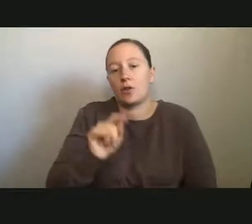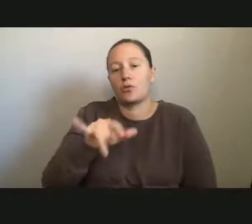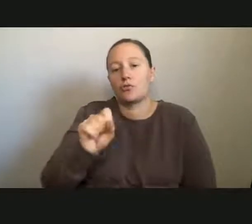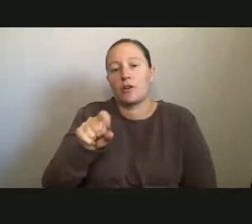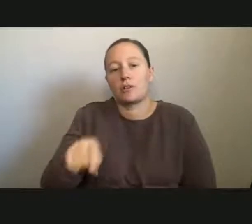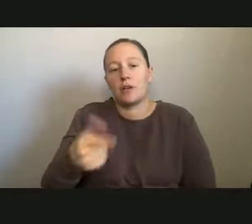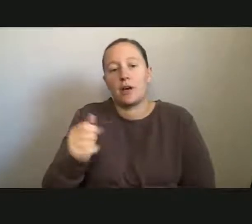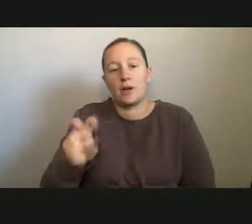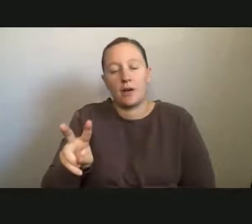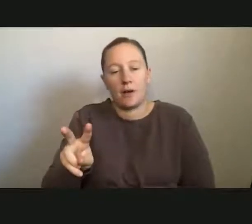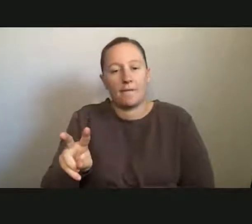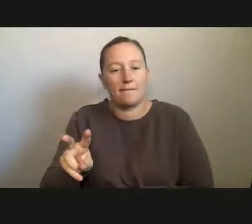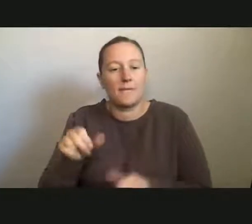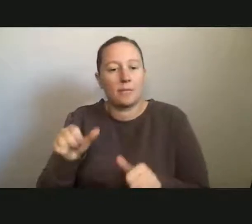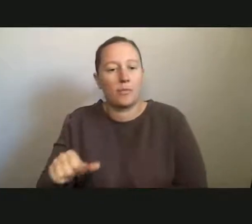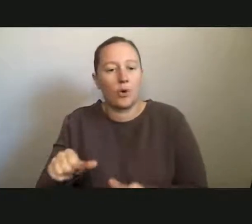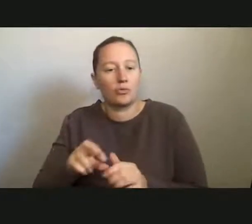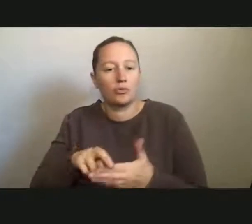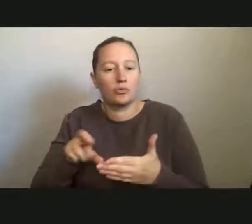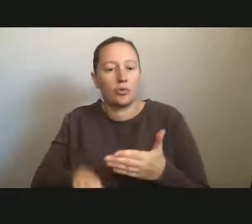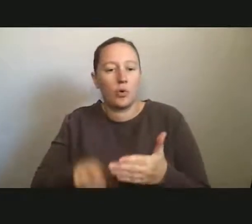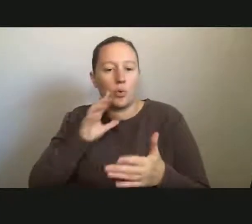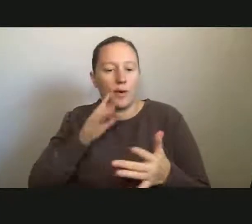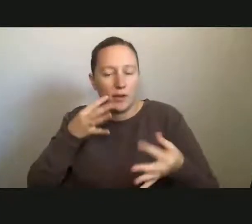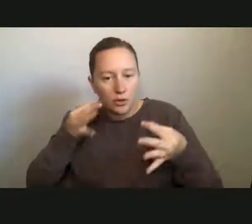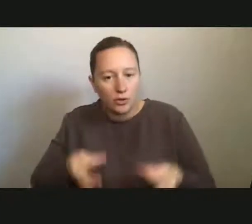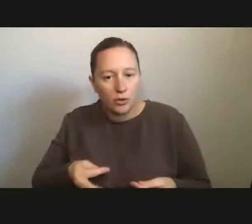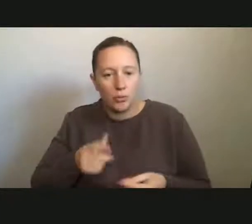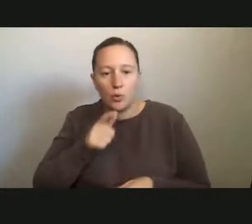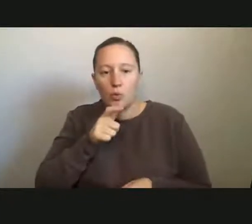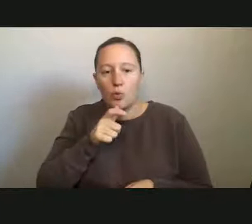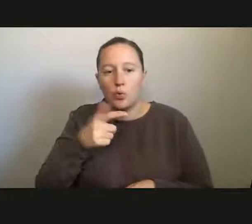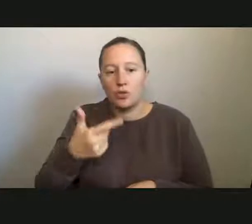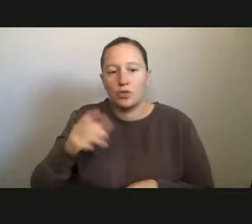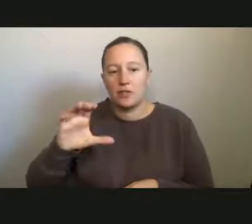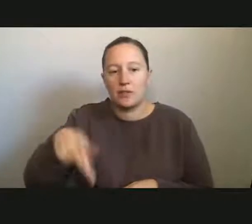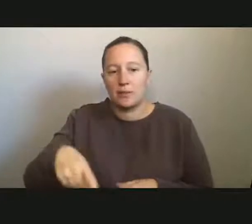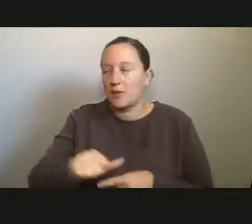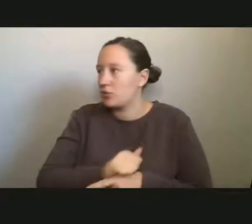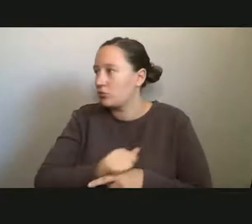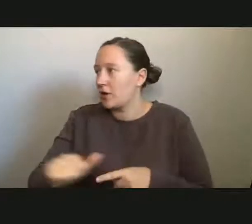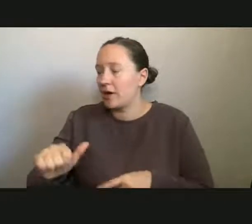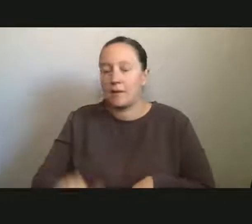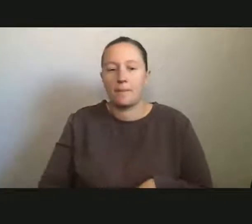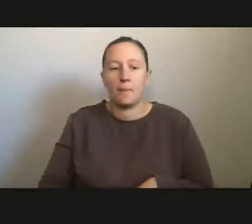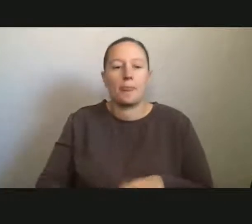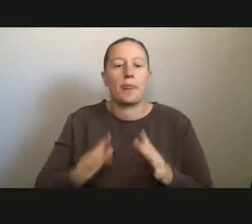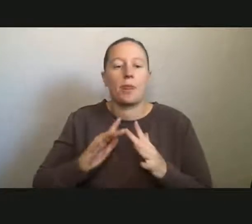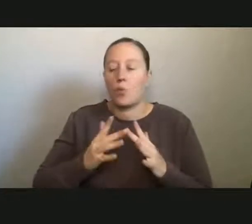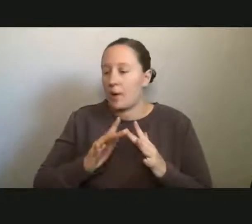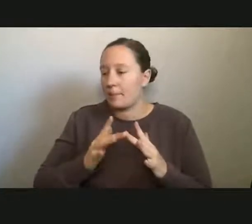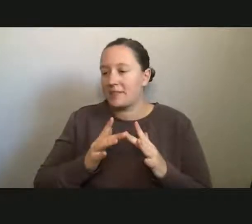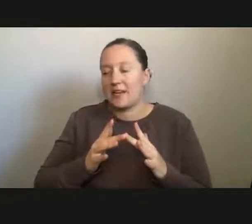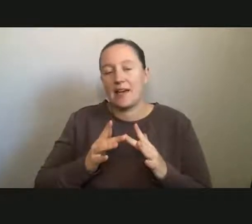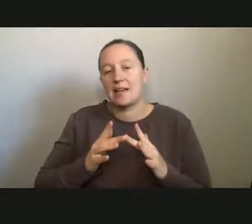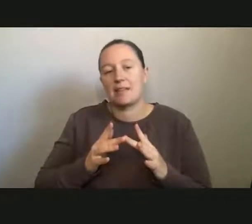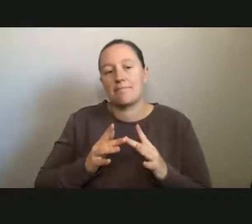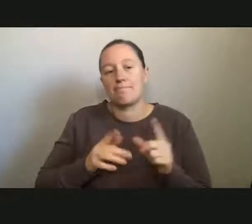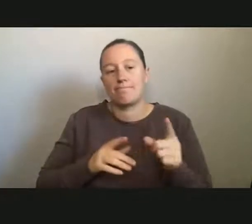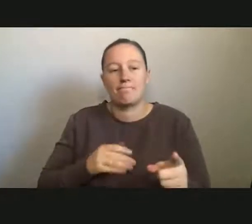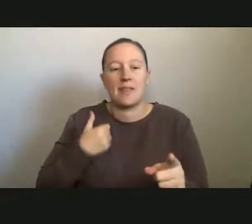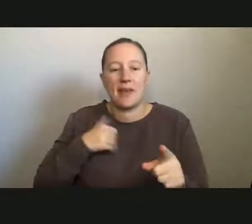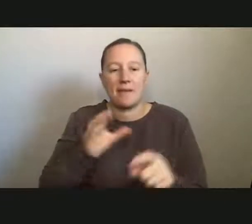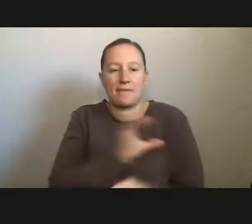results. It's going to determine the requirement for GCP training. On our website, there is a clinical